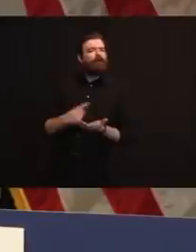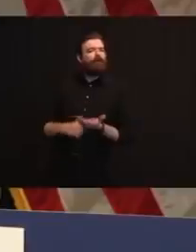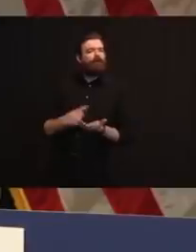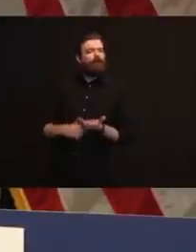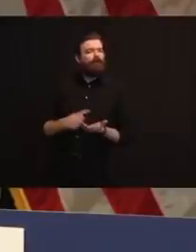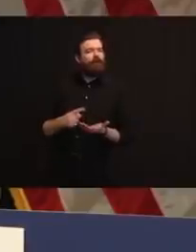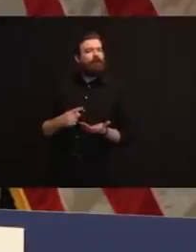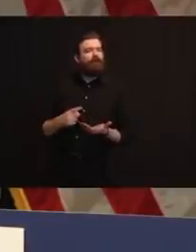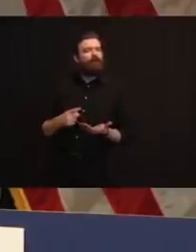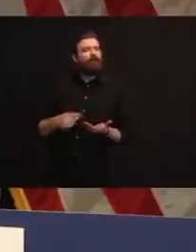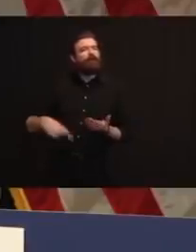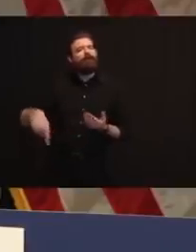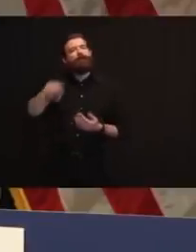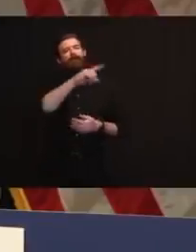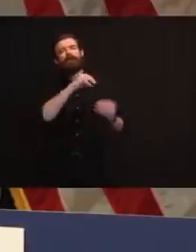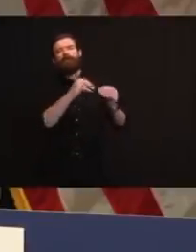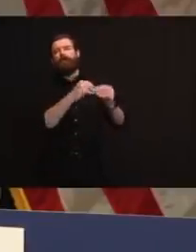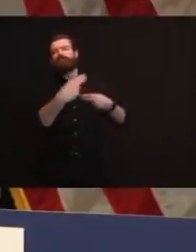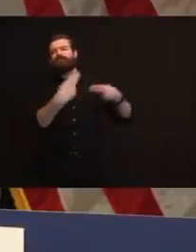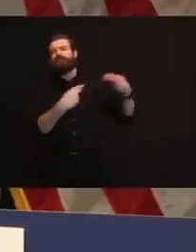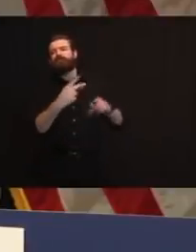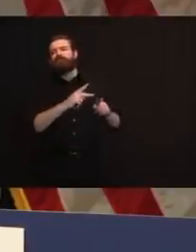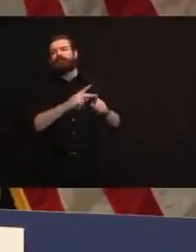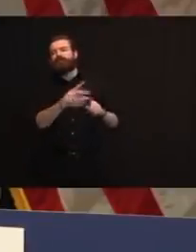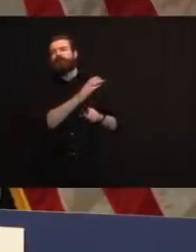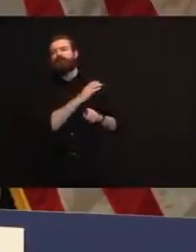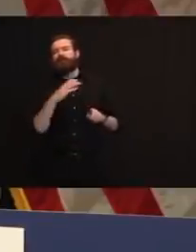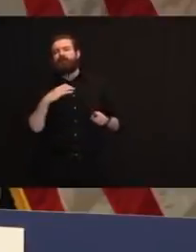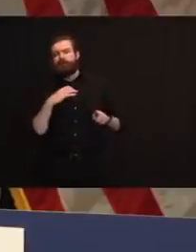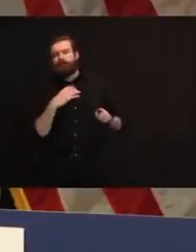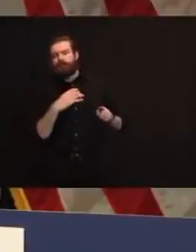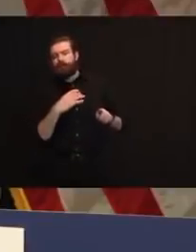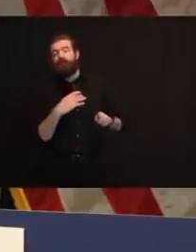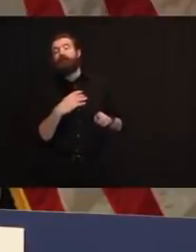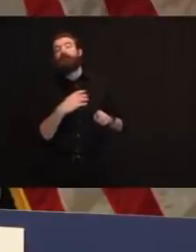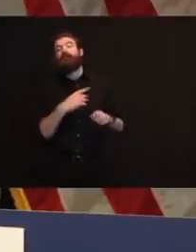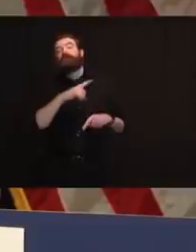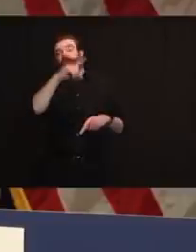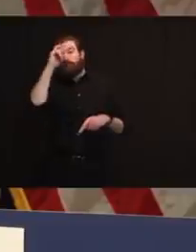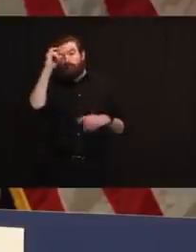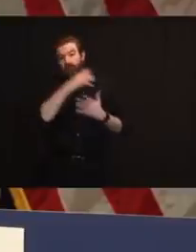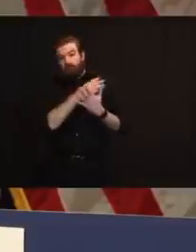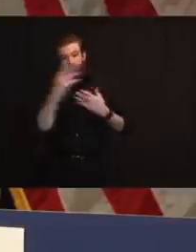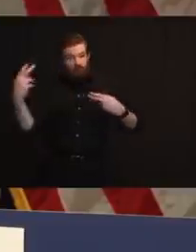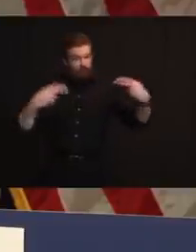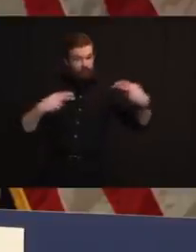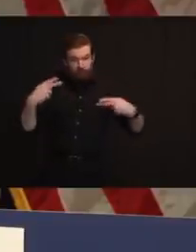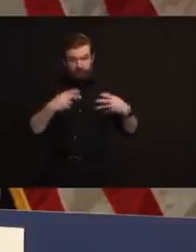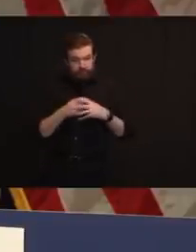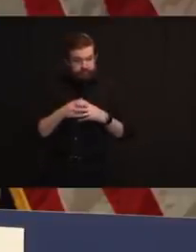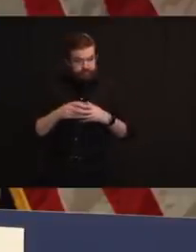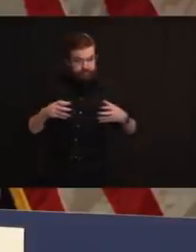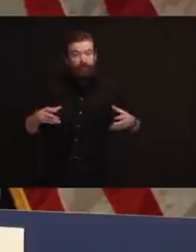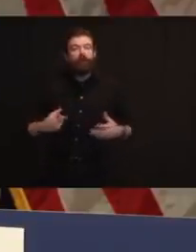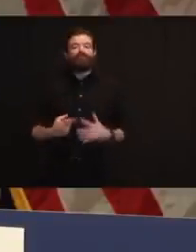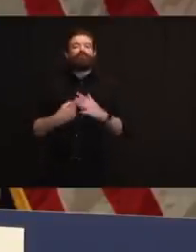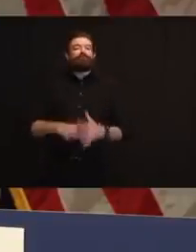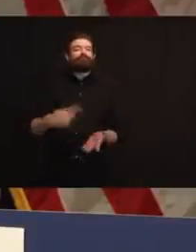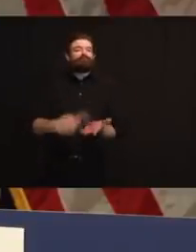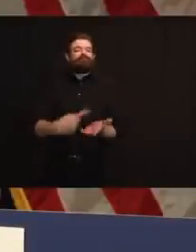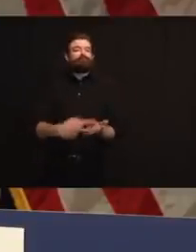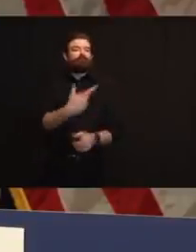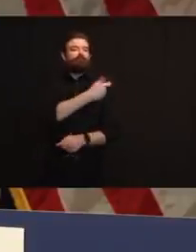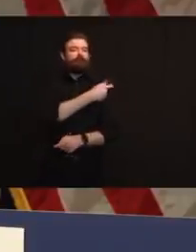Committee, and I would say throughout the summer, and then really we began to talk about it. We understood what vaccines